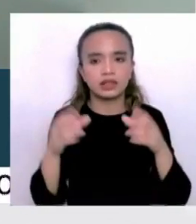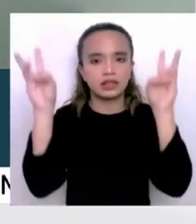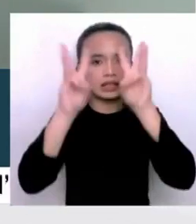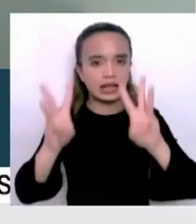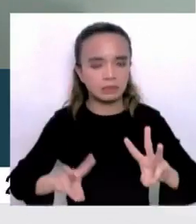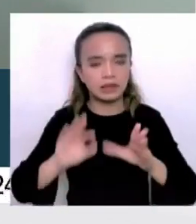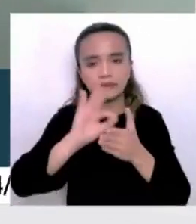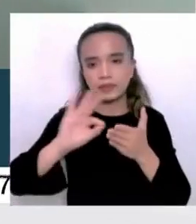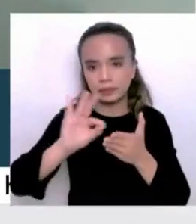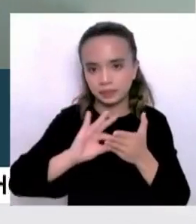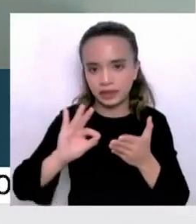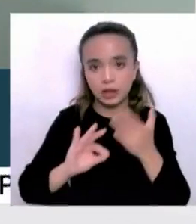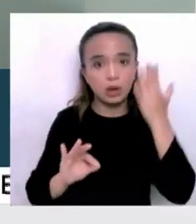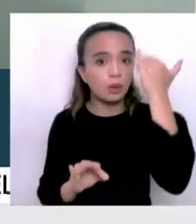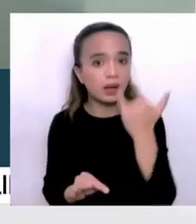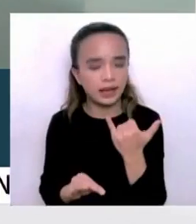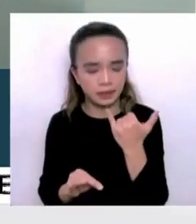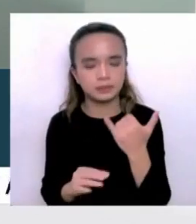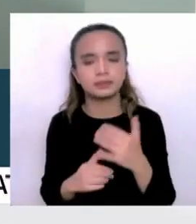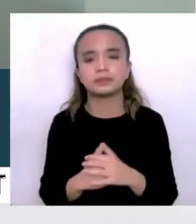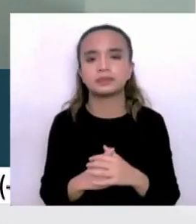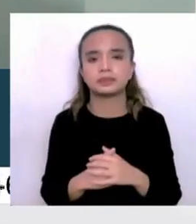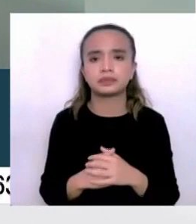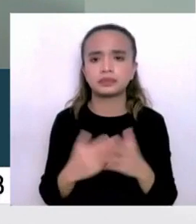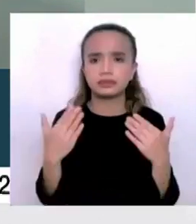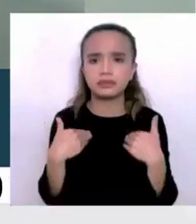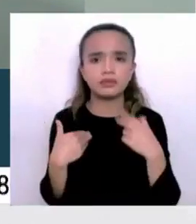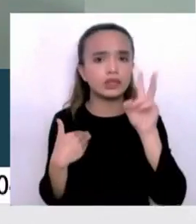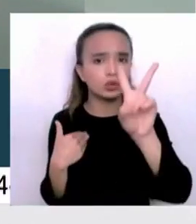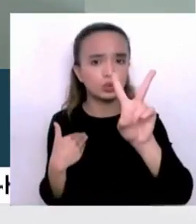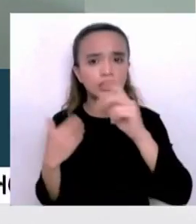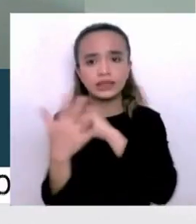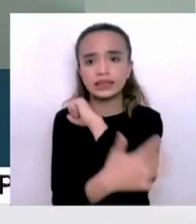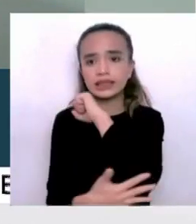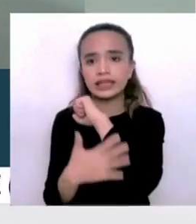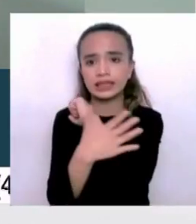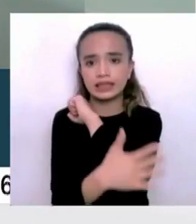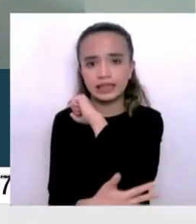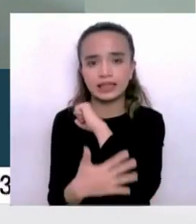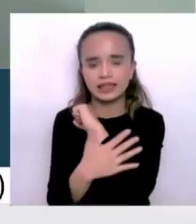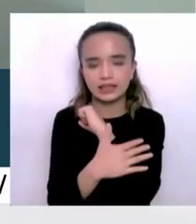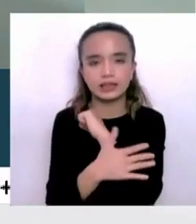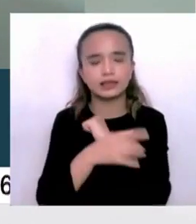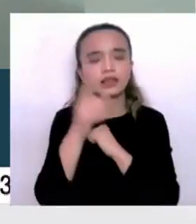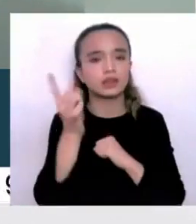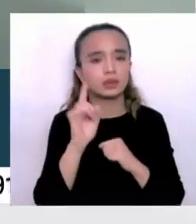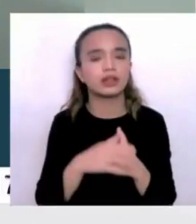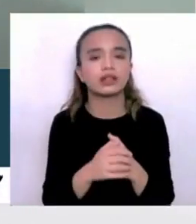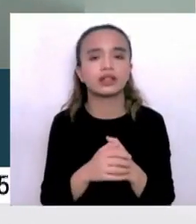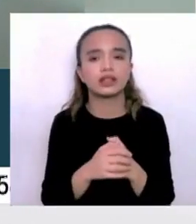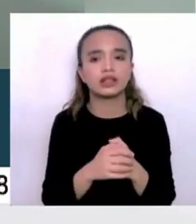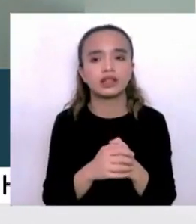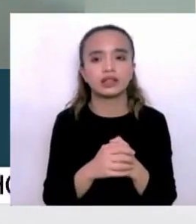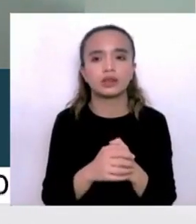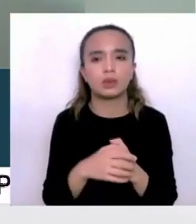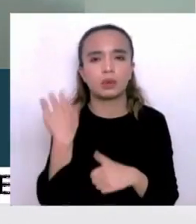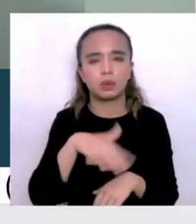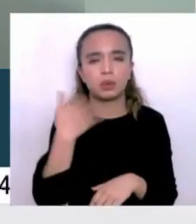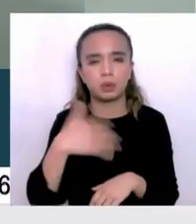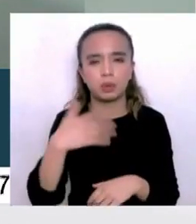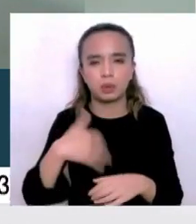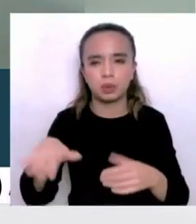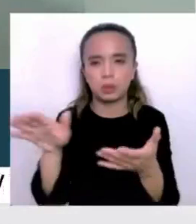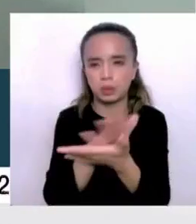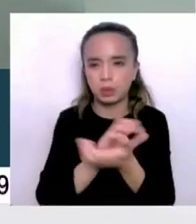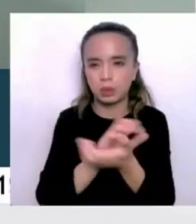finance because there are two countries that are the recipient of the major disasters, Japan and